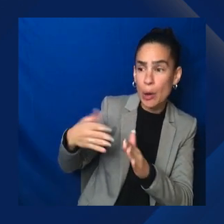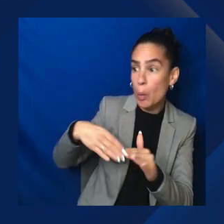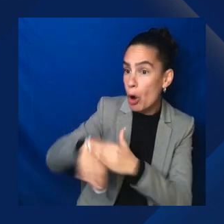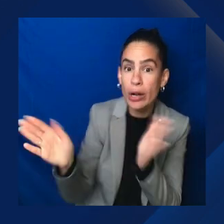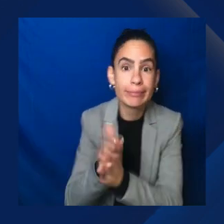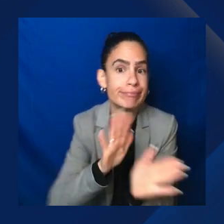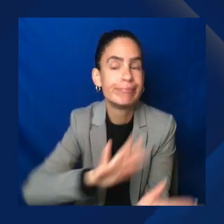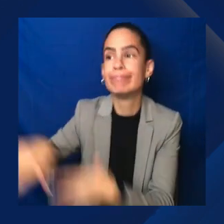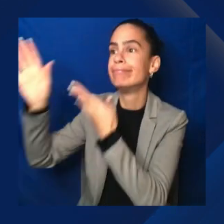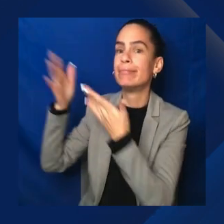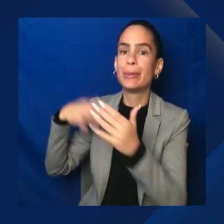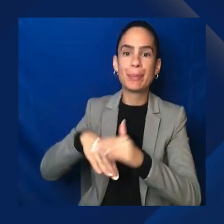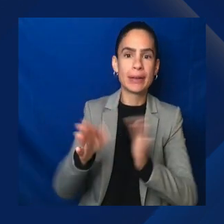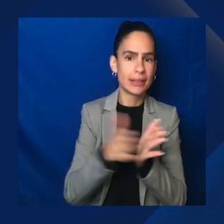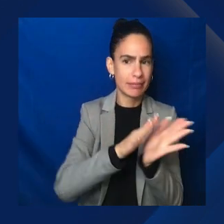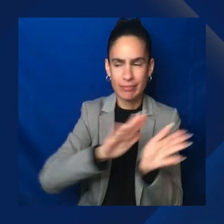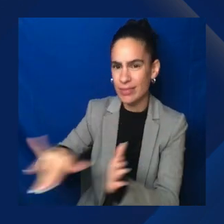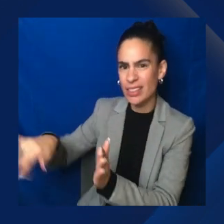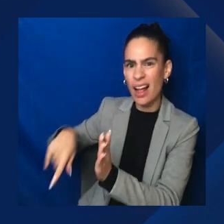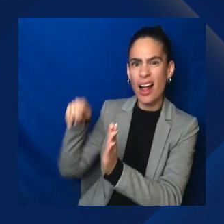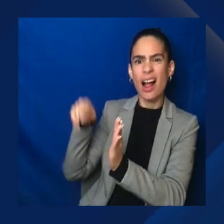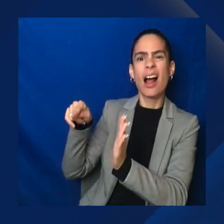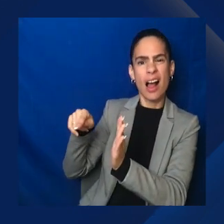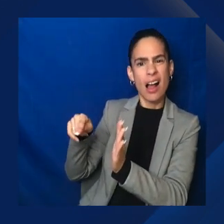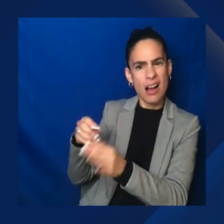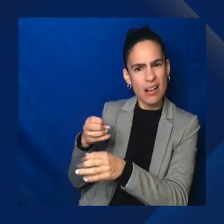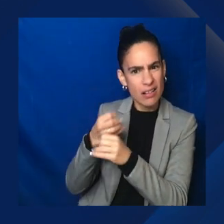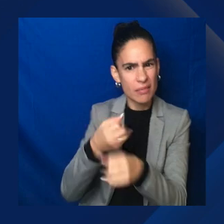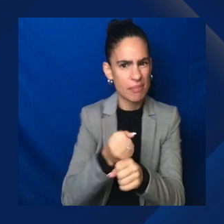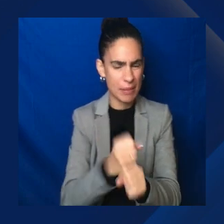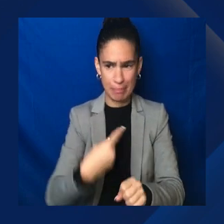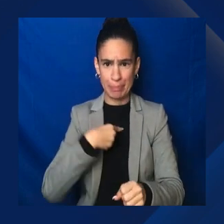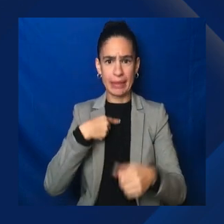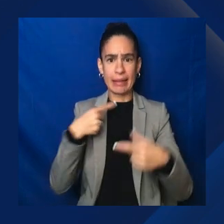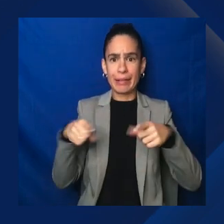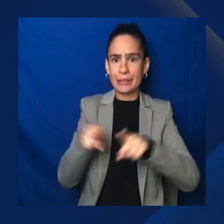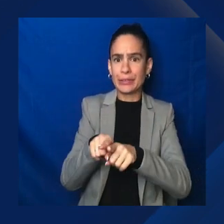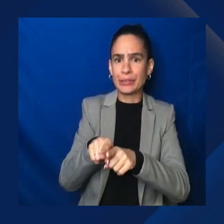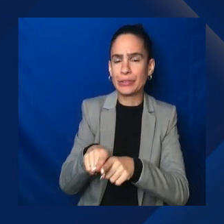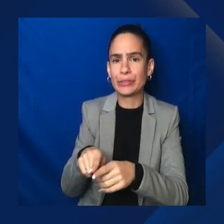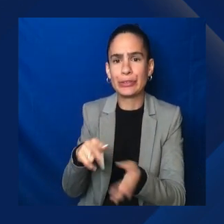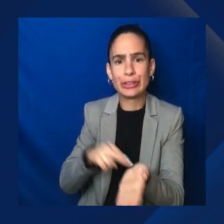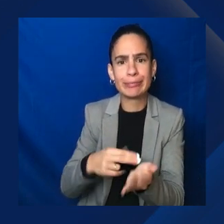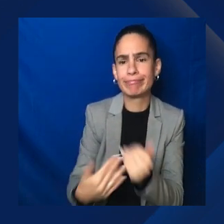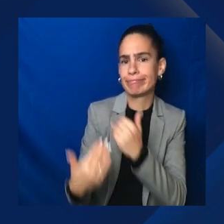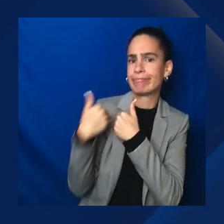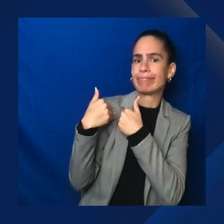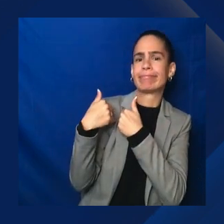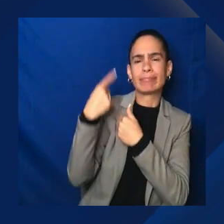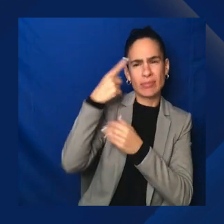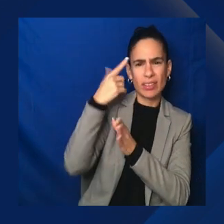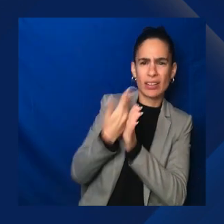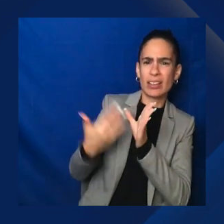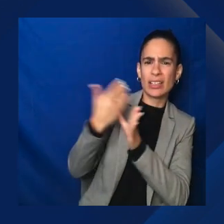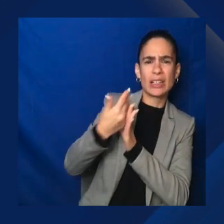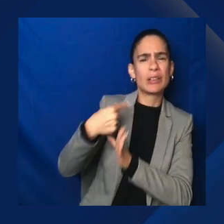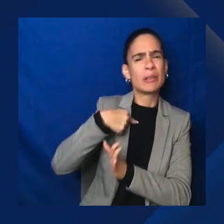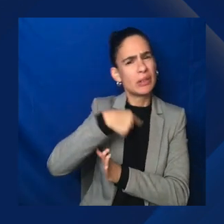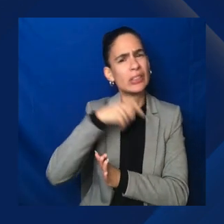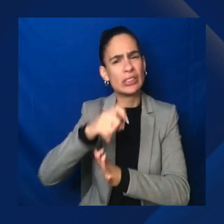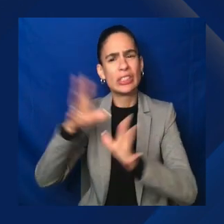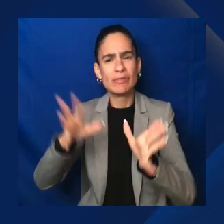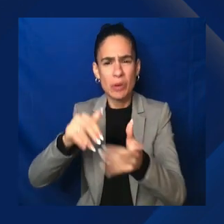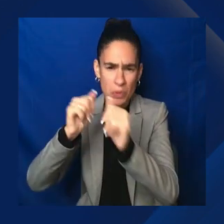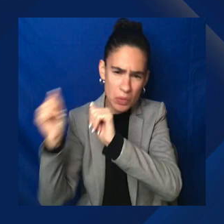me as a nurse, and it should really drive all of us to work together, because we can and